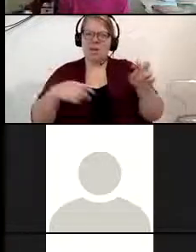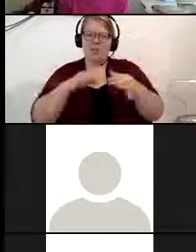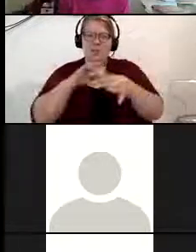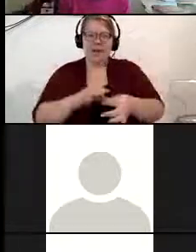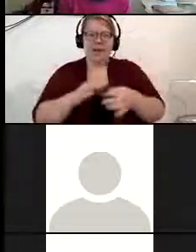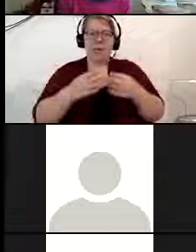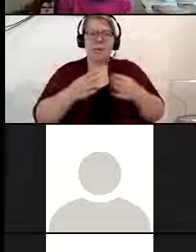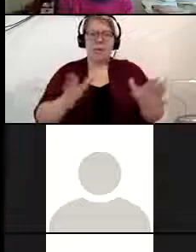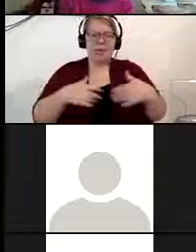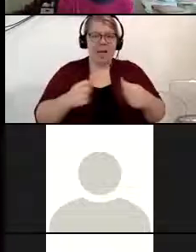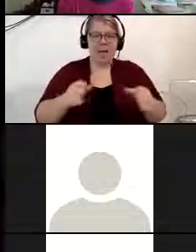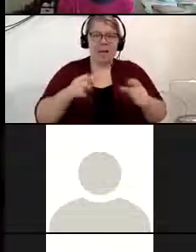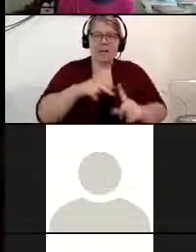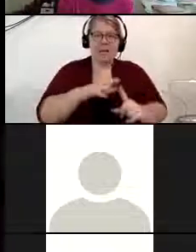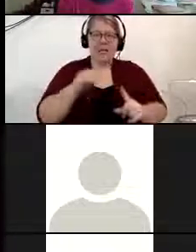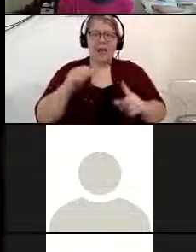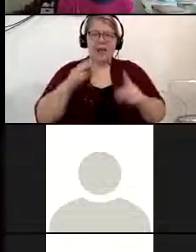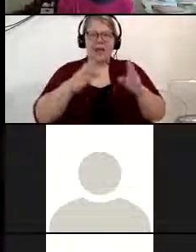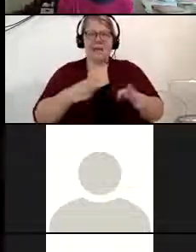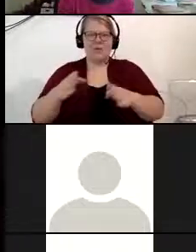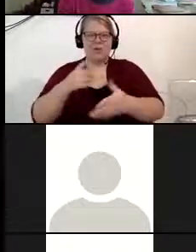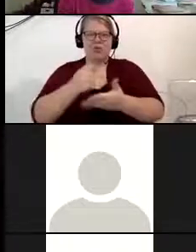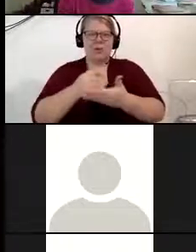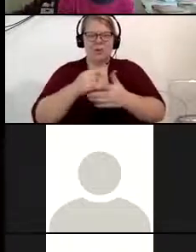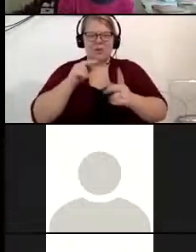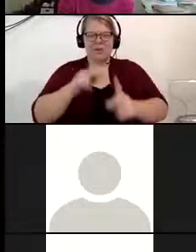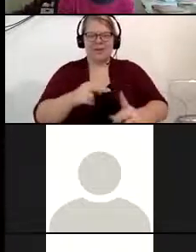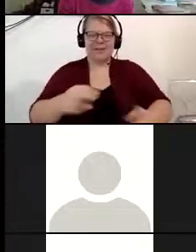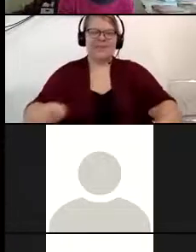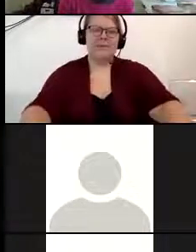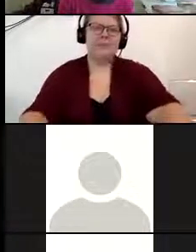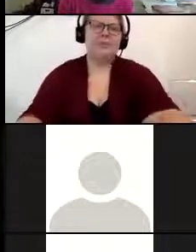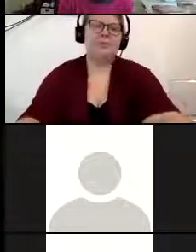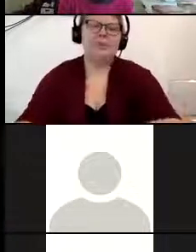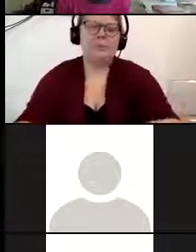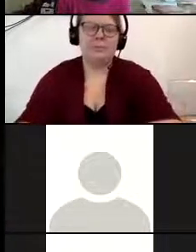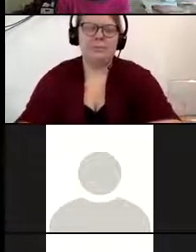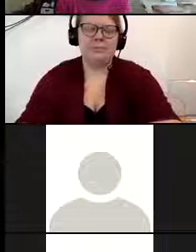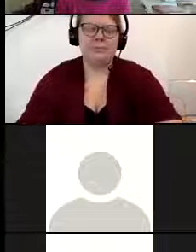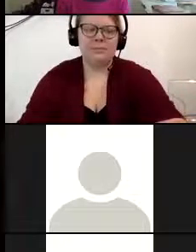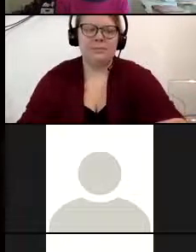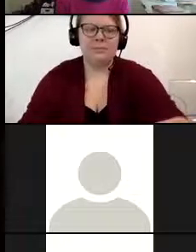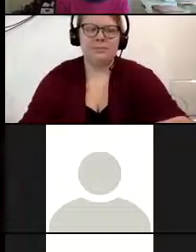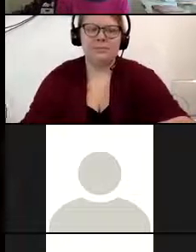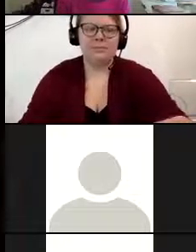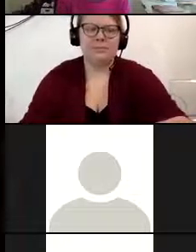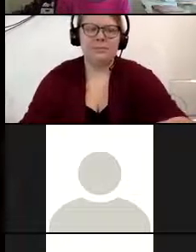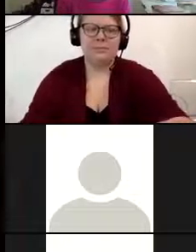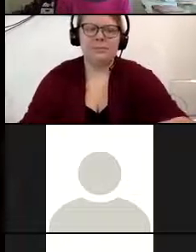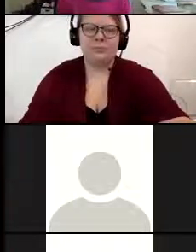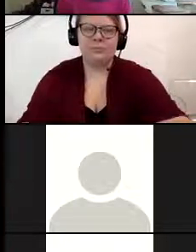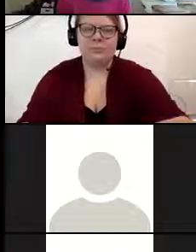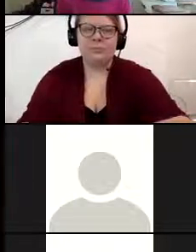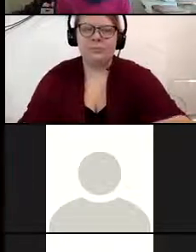an individual treatment perspective. So let's get to it.